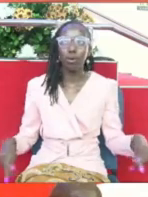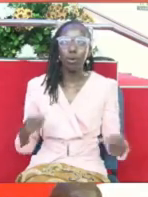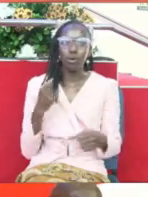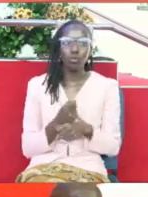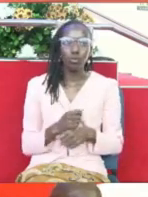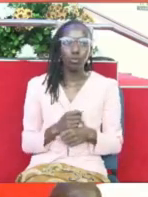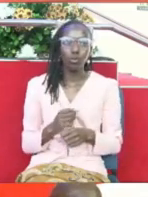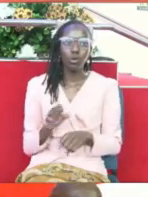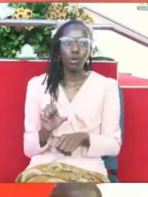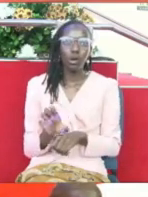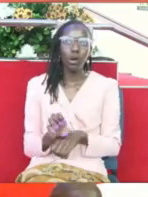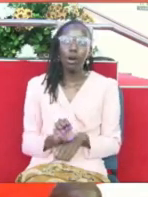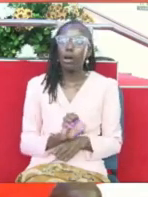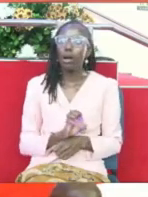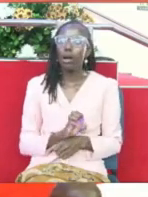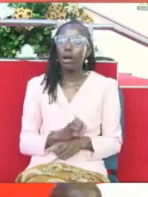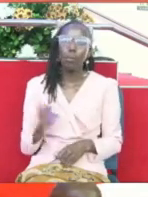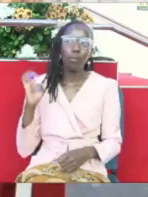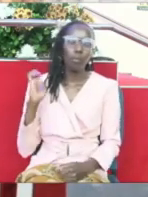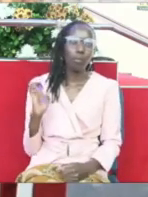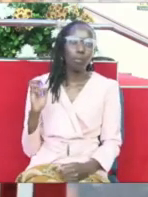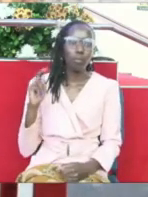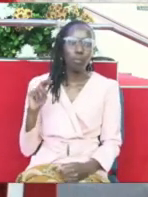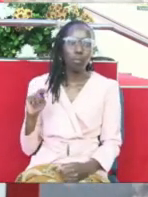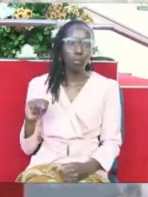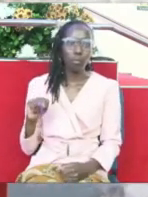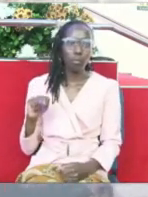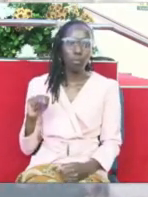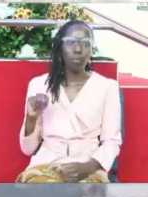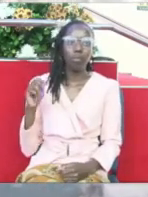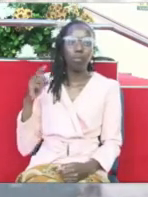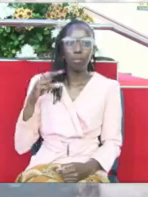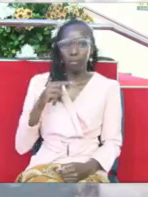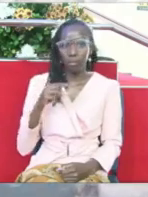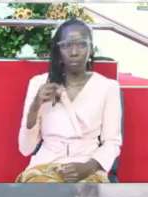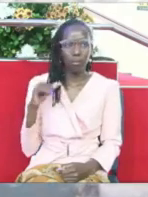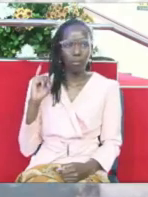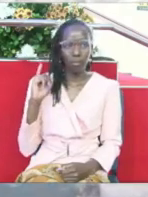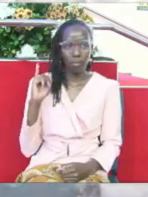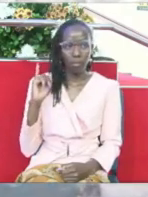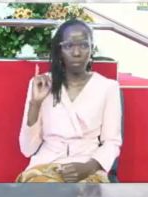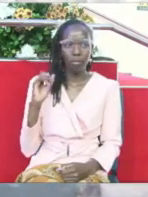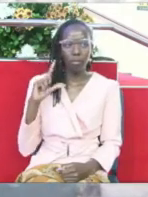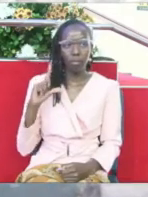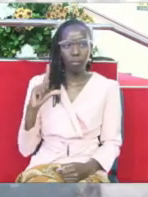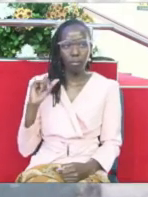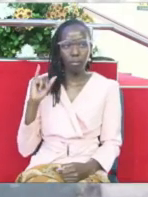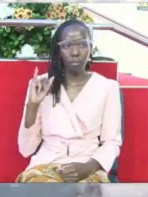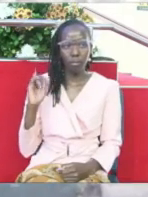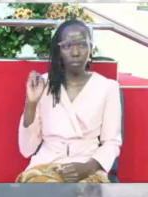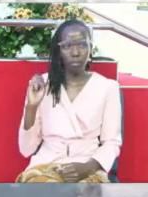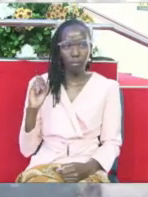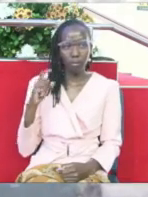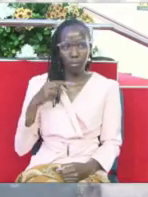statement. Wanajua kwamba lili jeno nilie ni fungu ambalo halijakamilika. It has to be filled for it to be complete. Lazima likamilishwe ili liwe